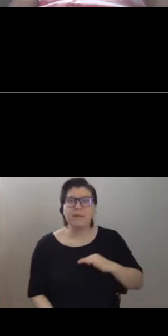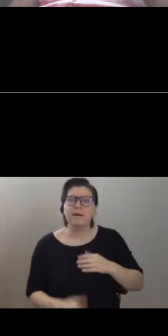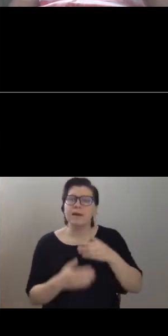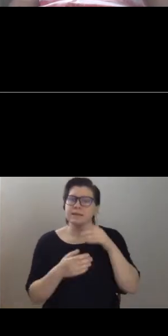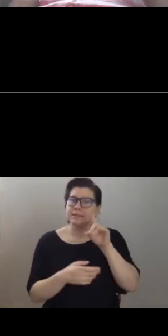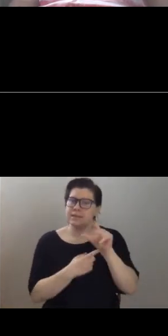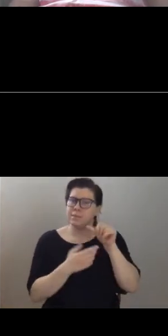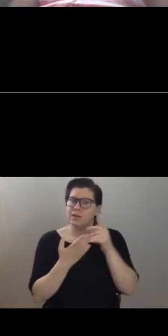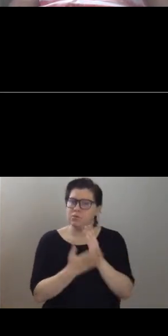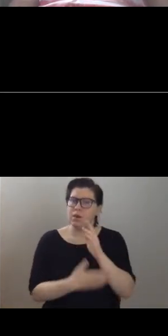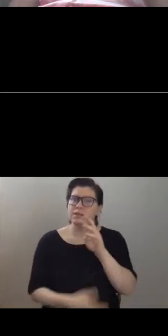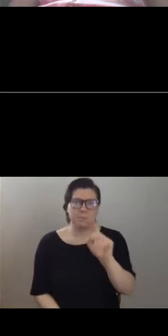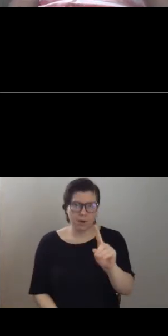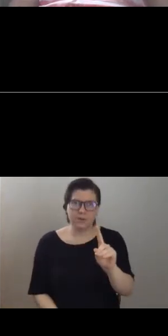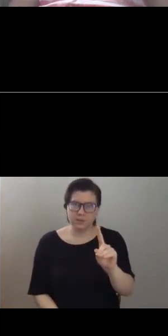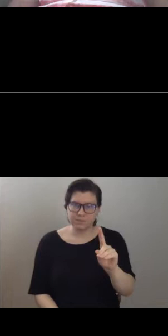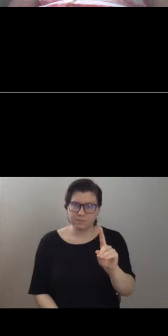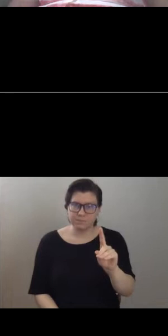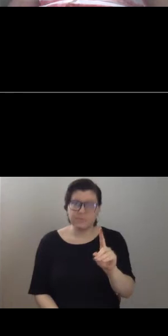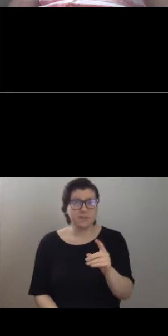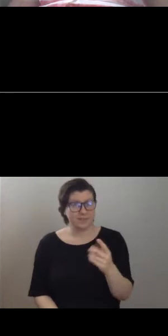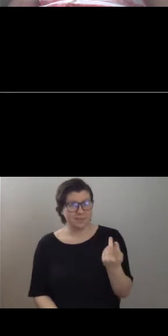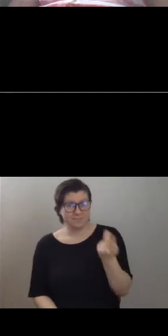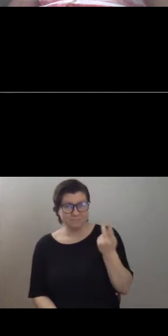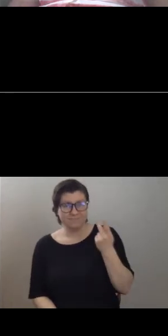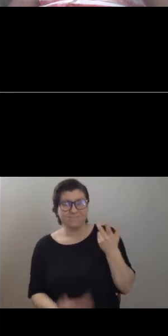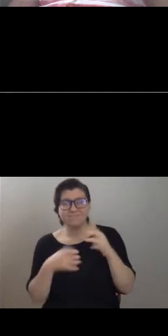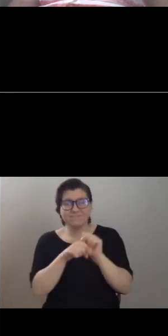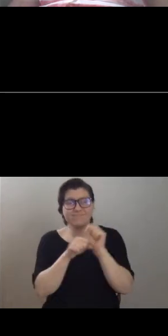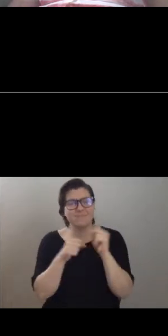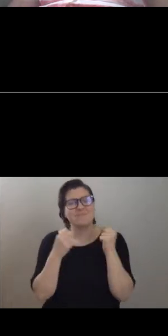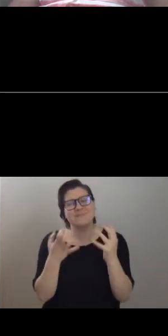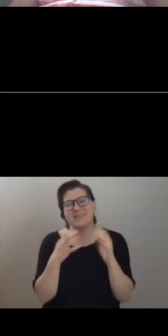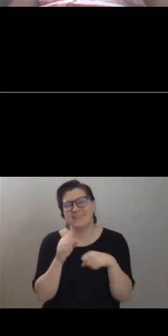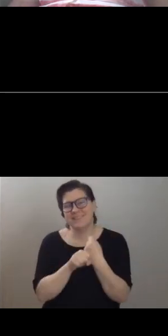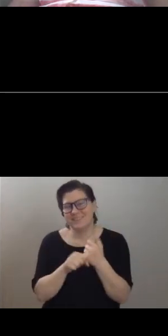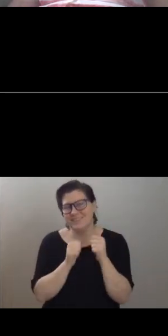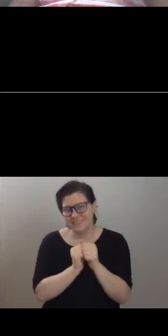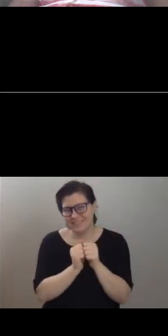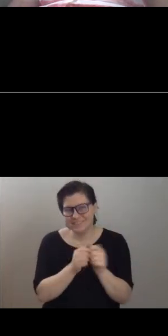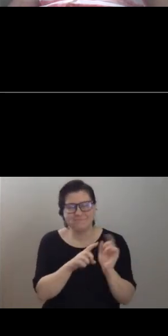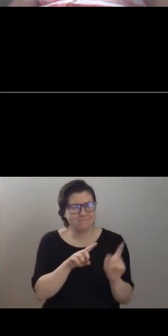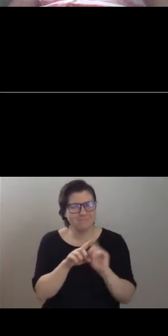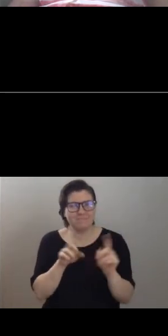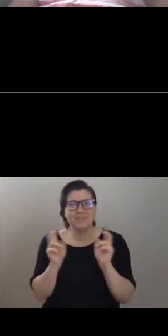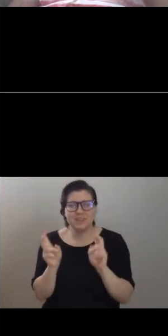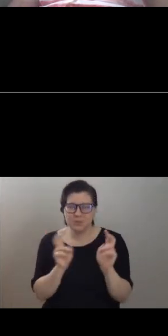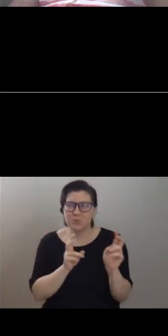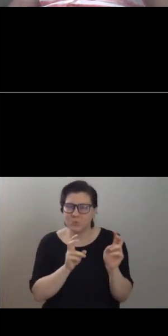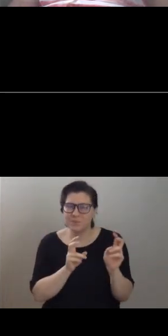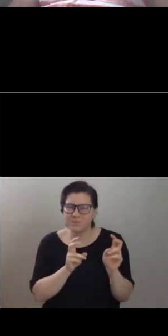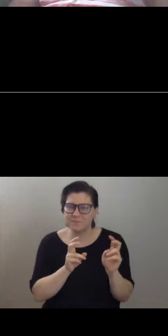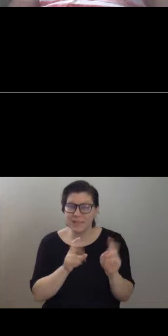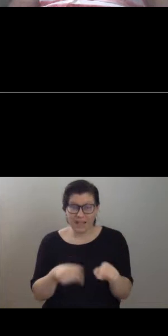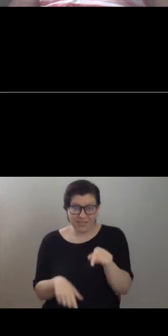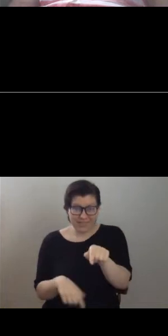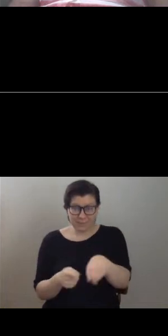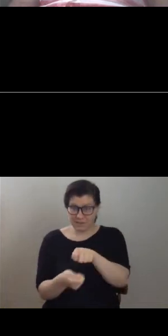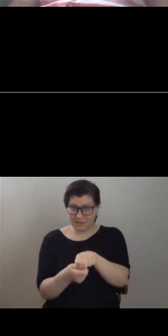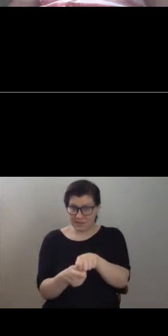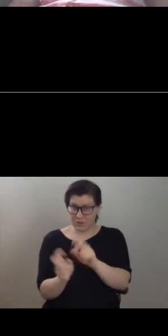Maryland. Tracy and I have worked for many years together on a variety of issues, but this particular